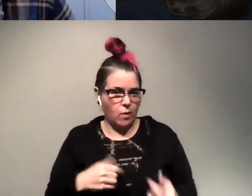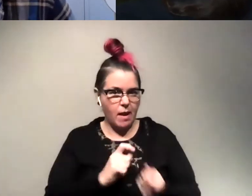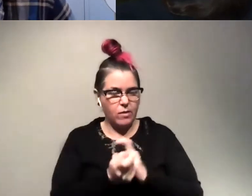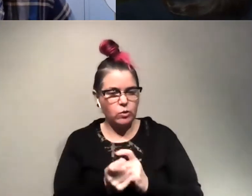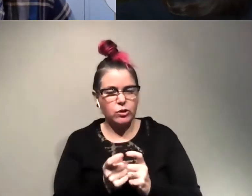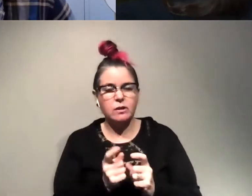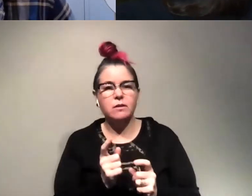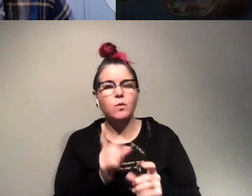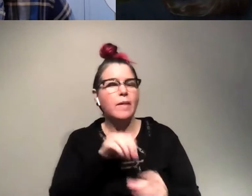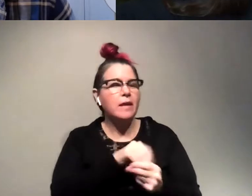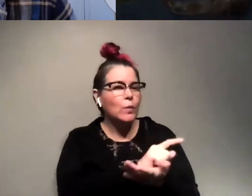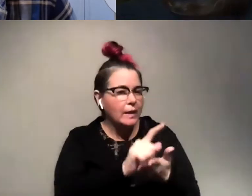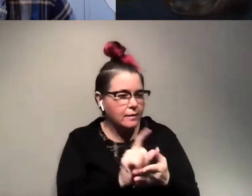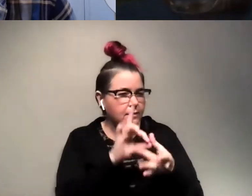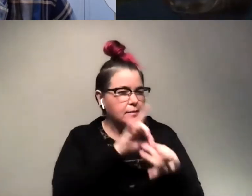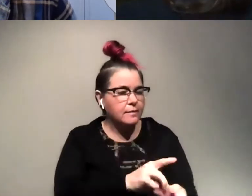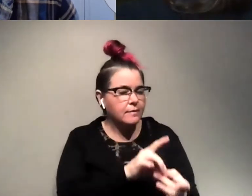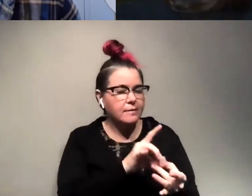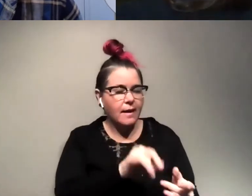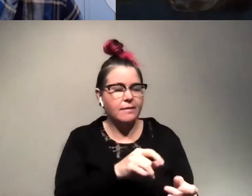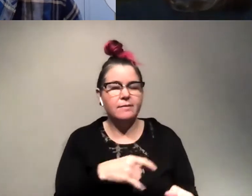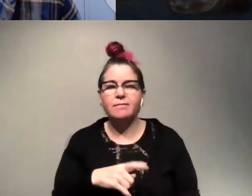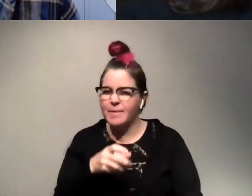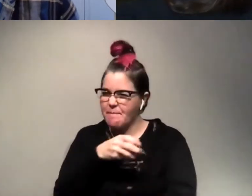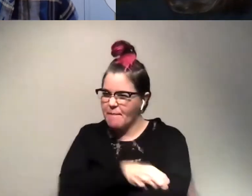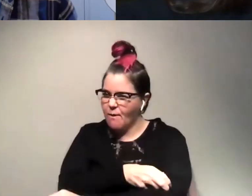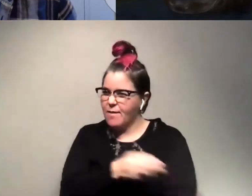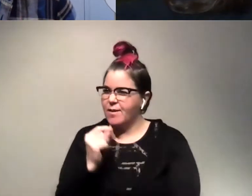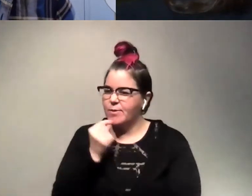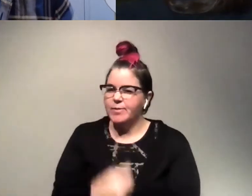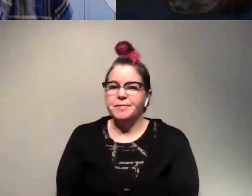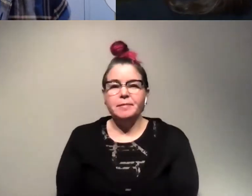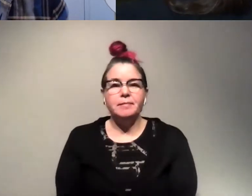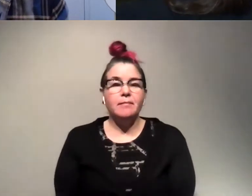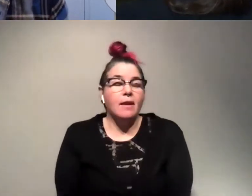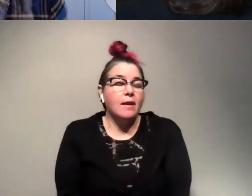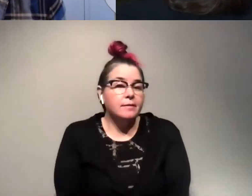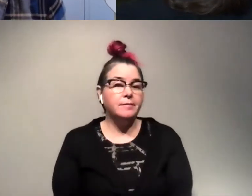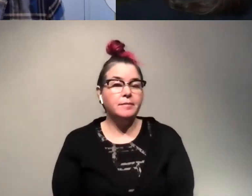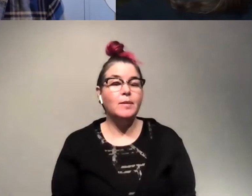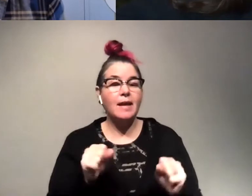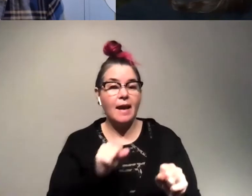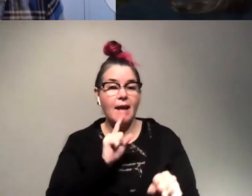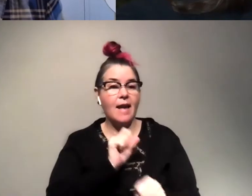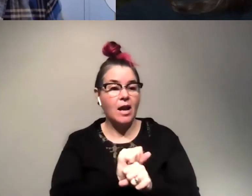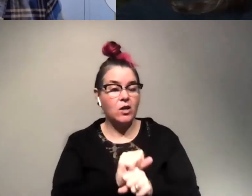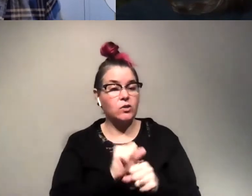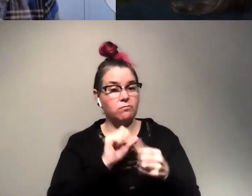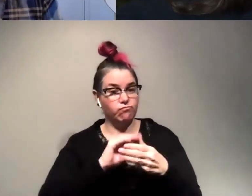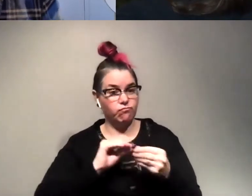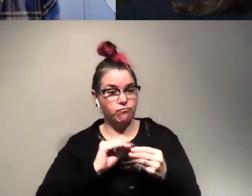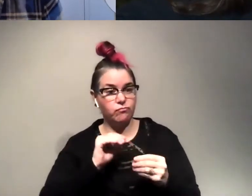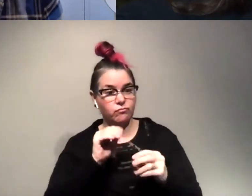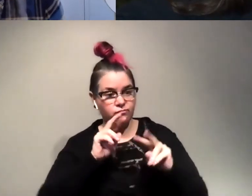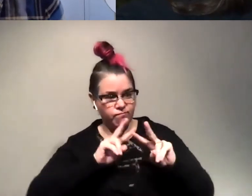weeks. That's super powerful and so cool. And so then we can actually say, we can actually look